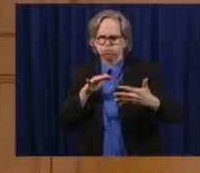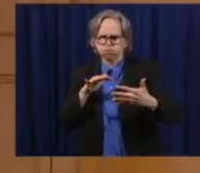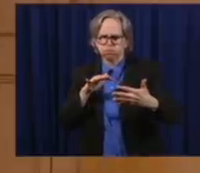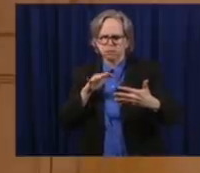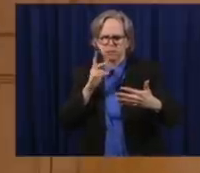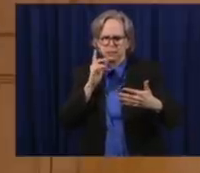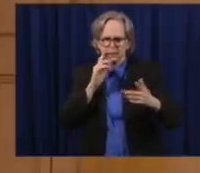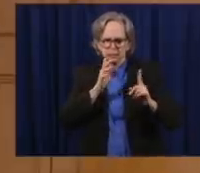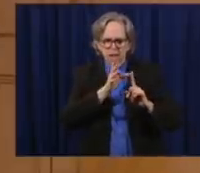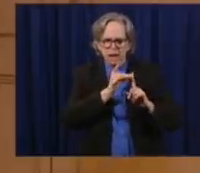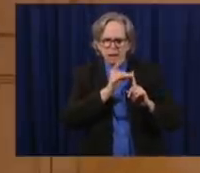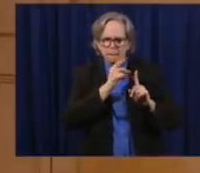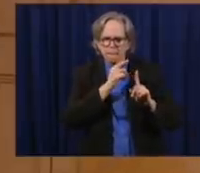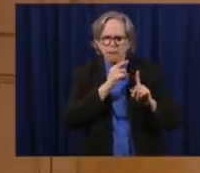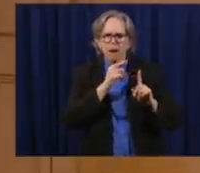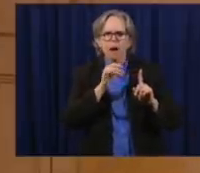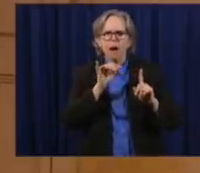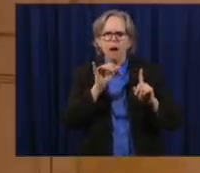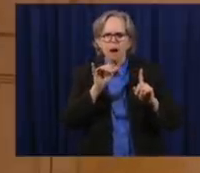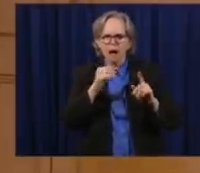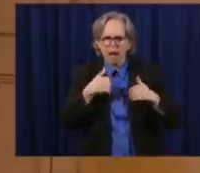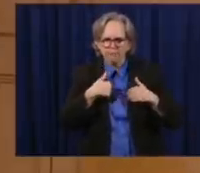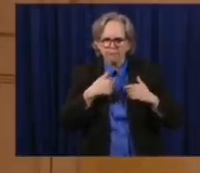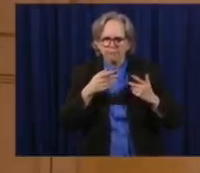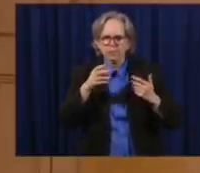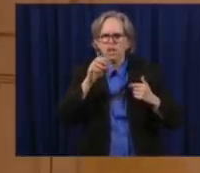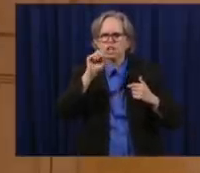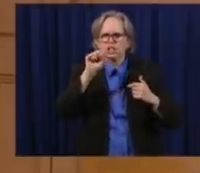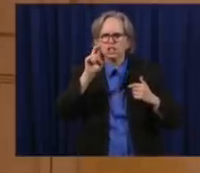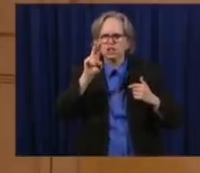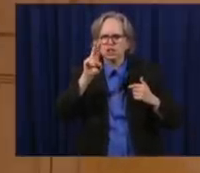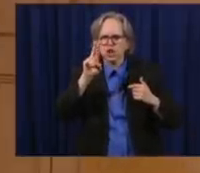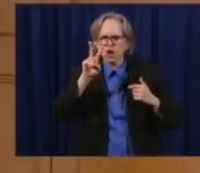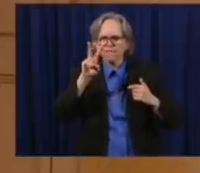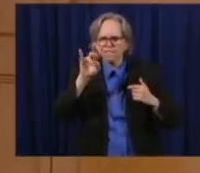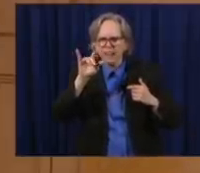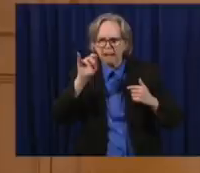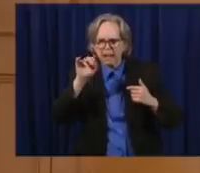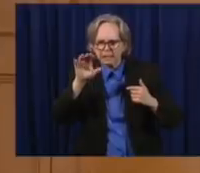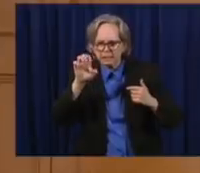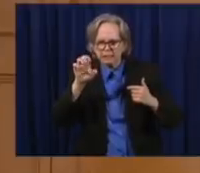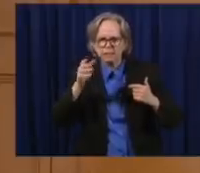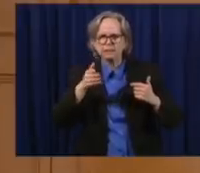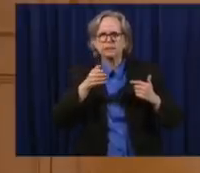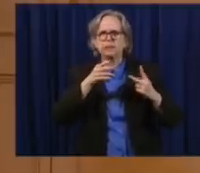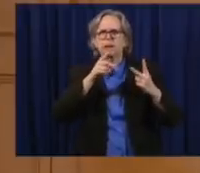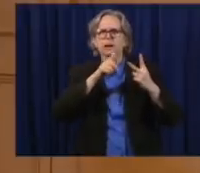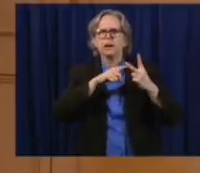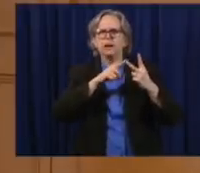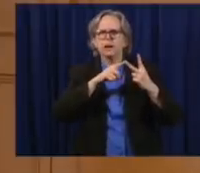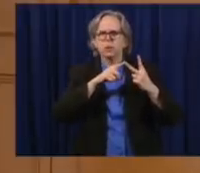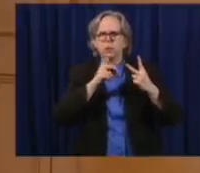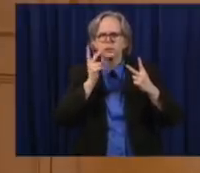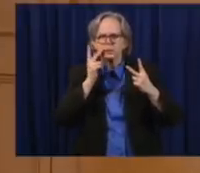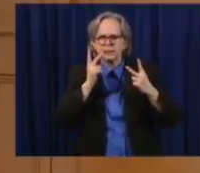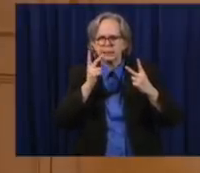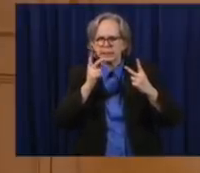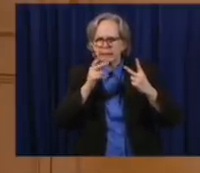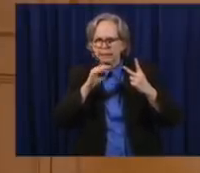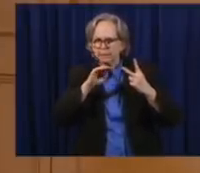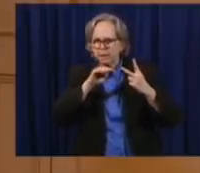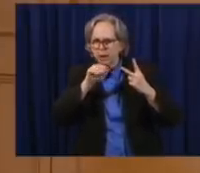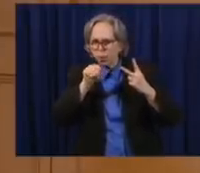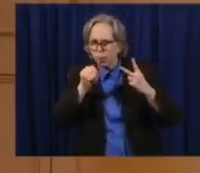and other forms of surveillance. It's definitely, you want to see that you're on the decline, and you want to see